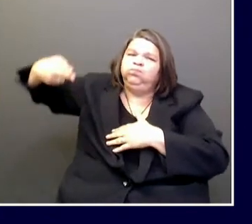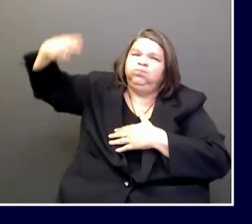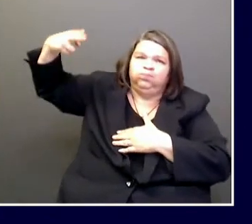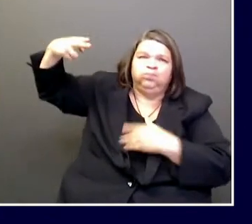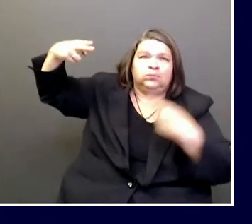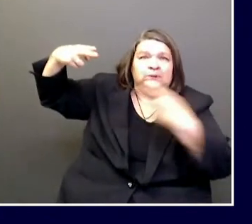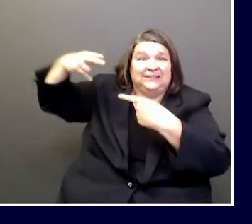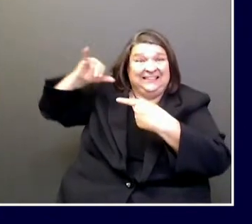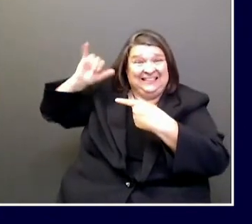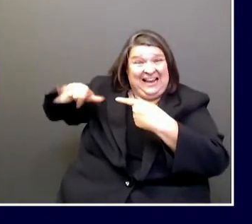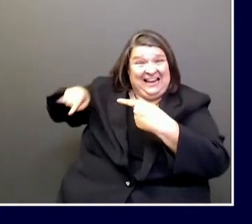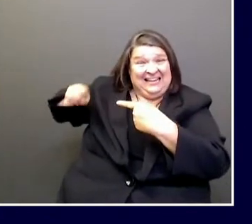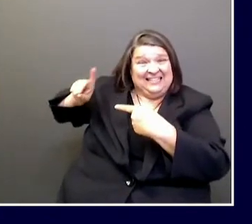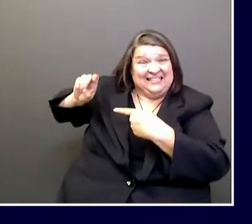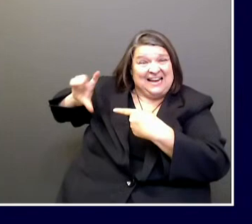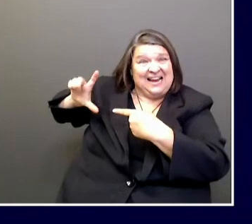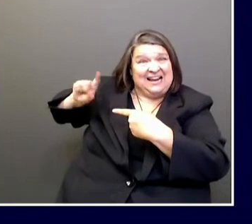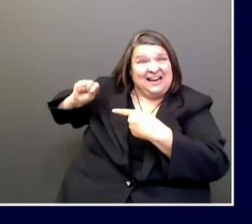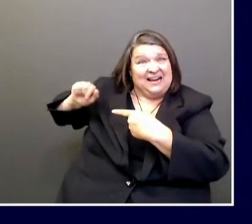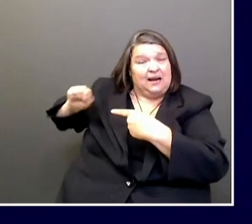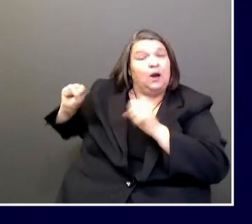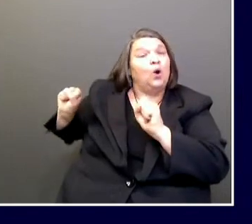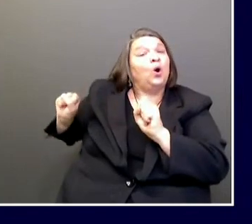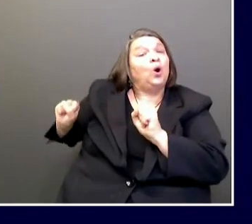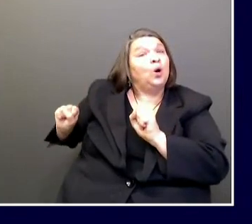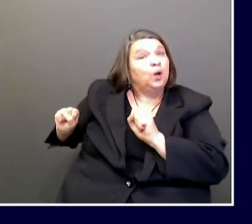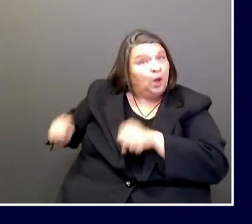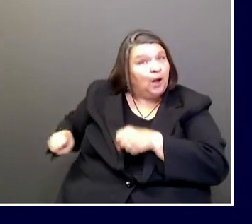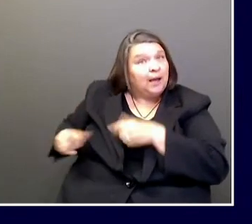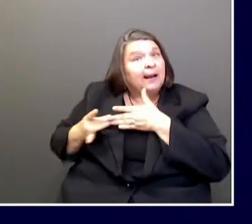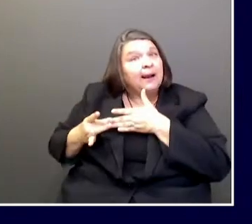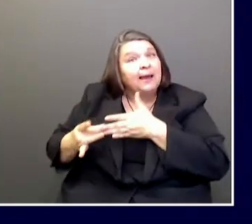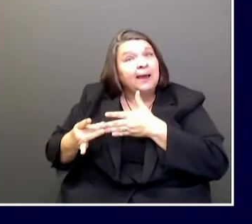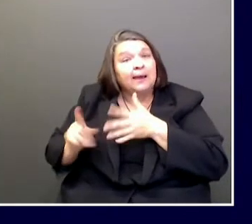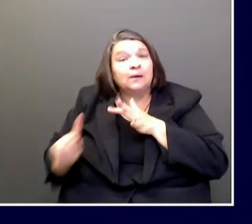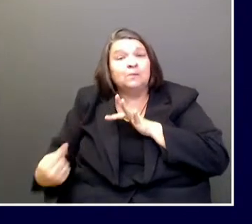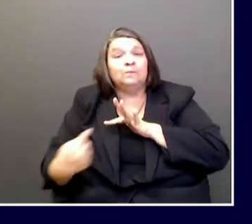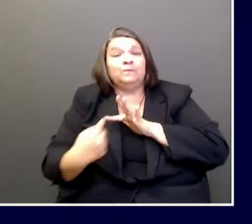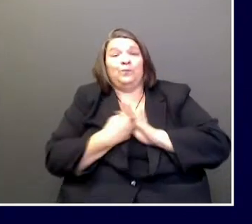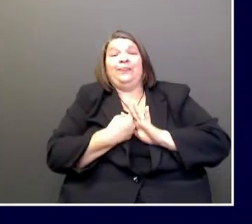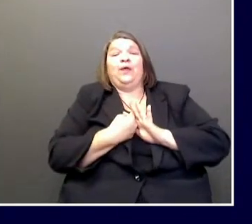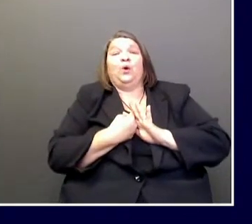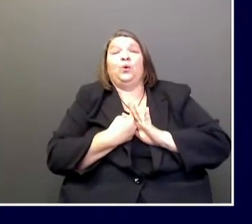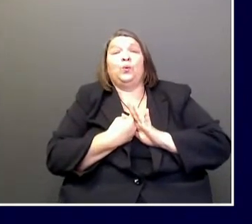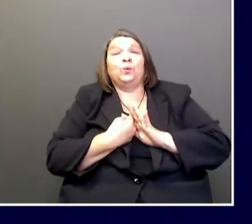of generating breakthrough cases, as well as accidentally infecting somebody with